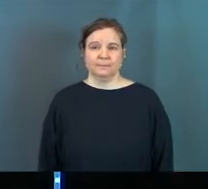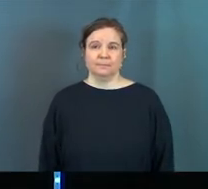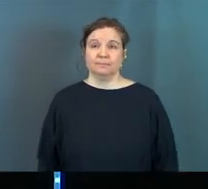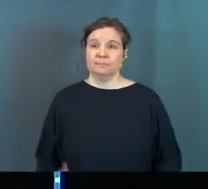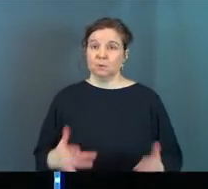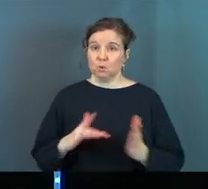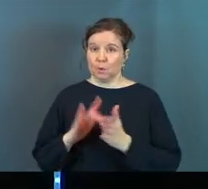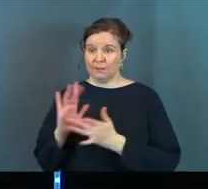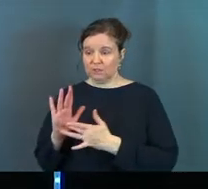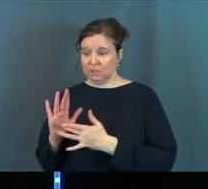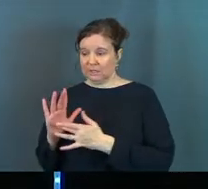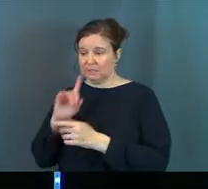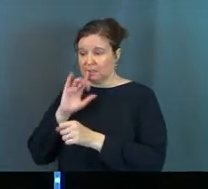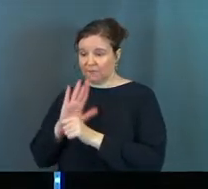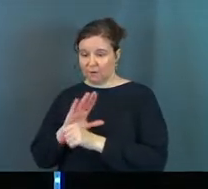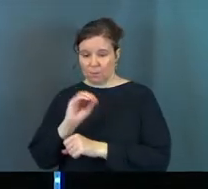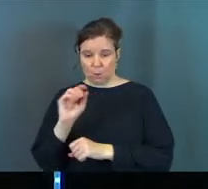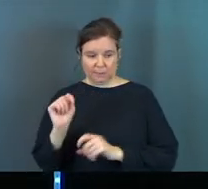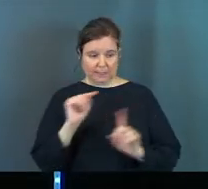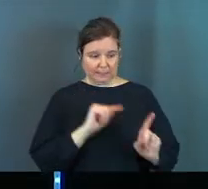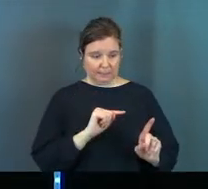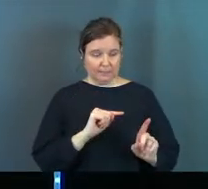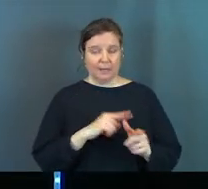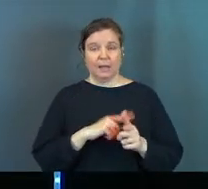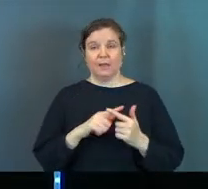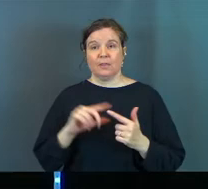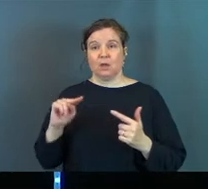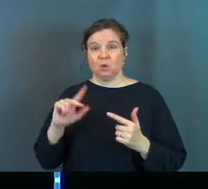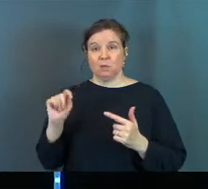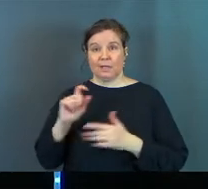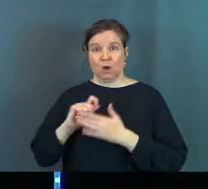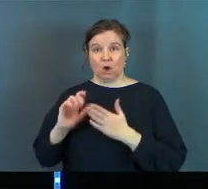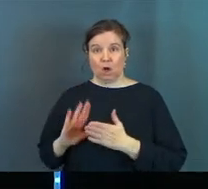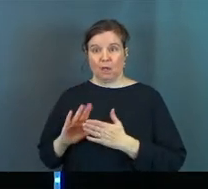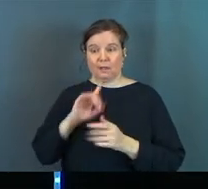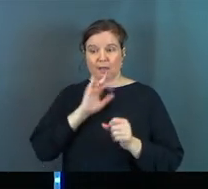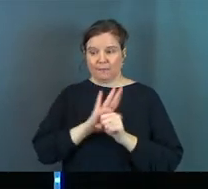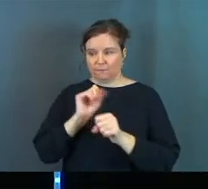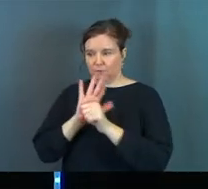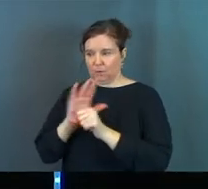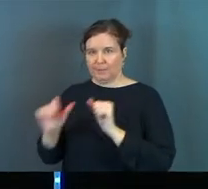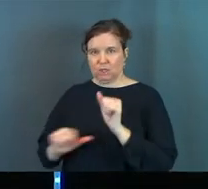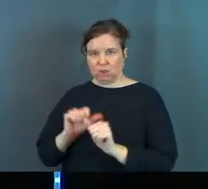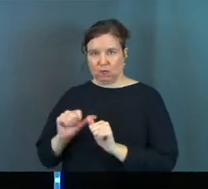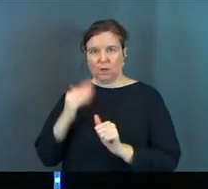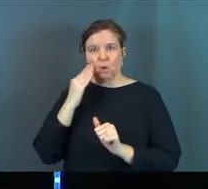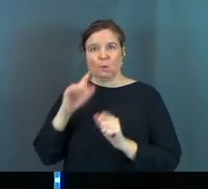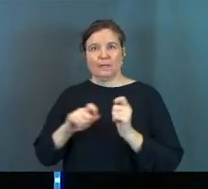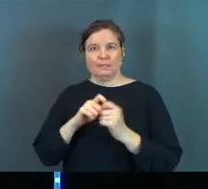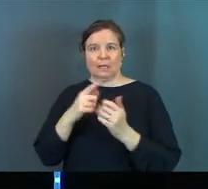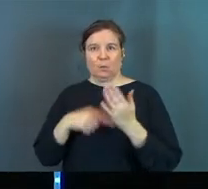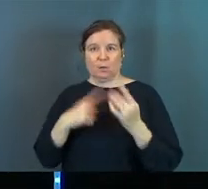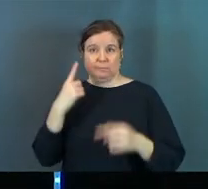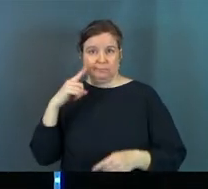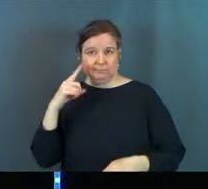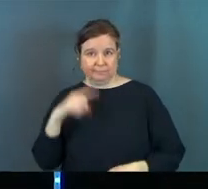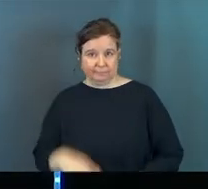So you got Jesus affirming the Old Testament, and you got the New Testament authors affirming each other and knowing exactly what they're